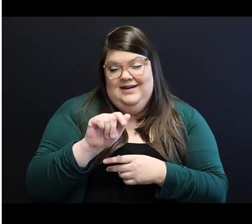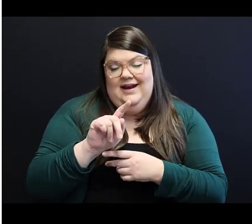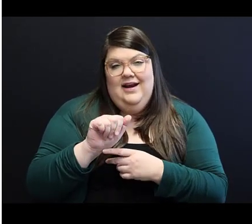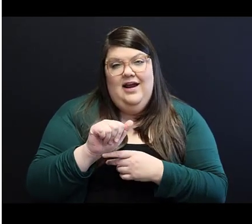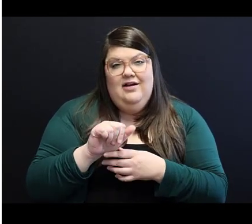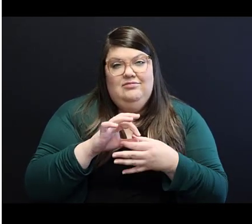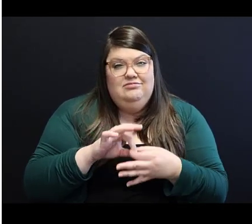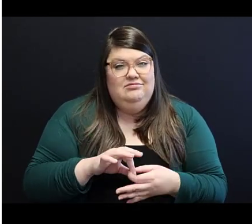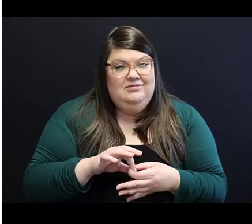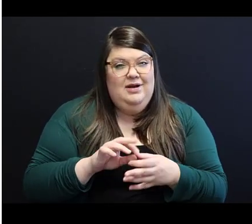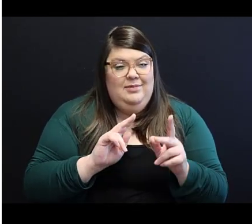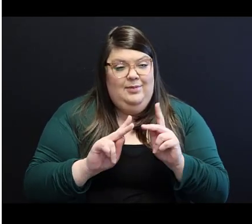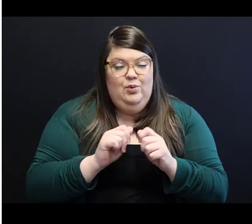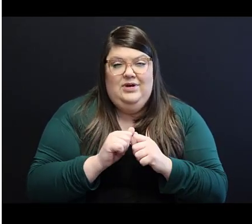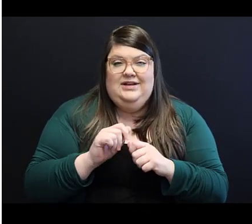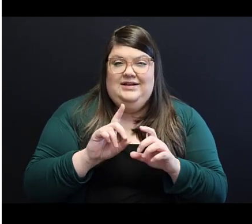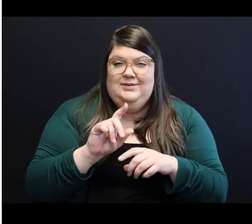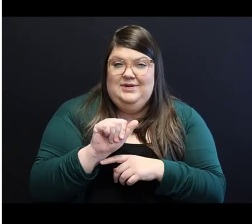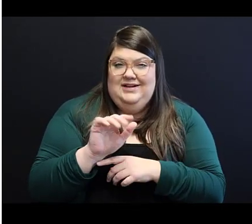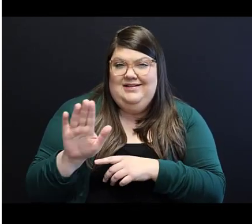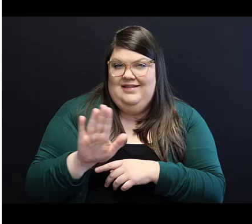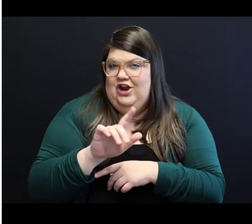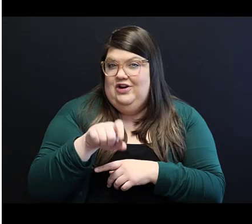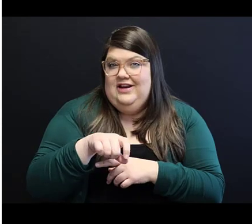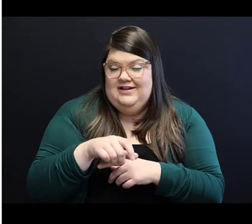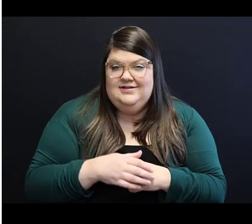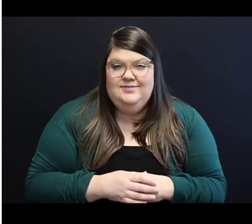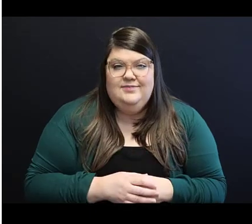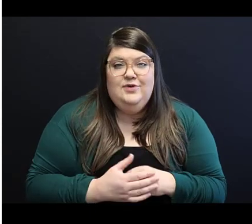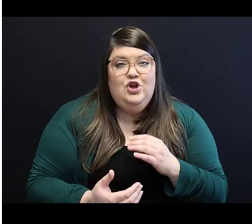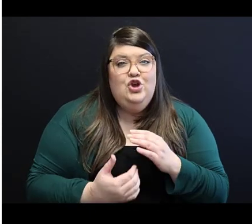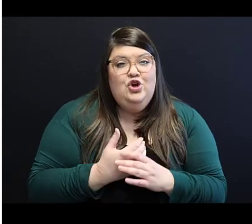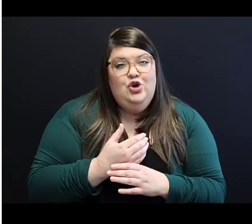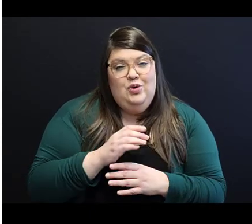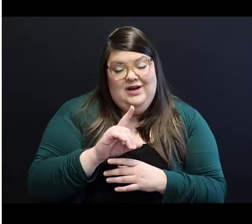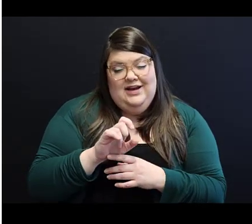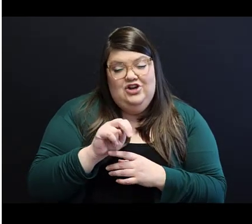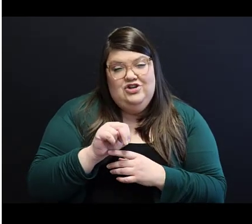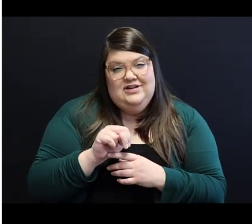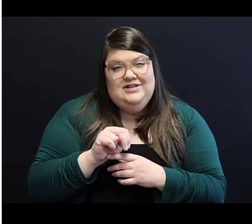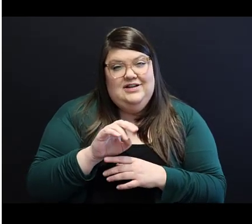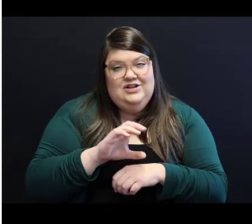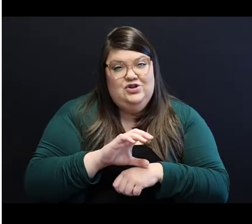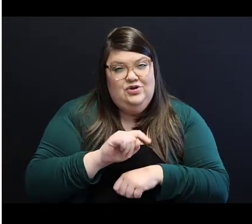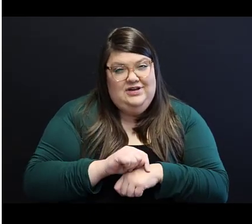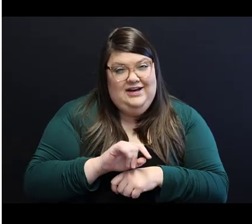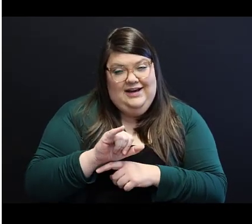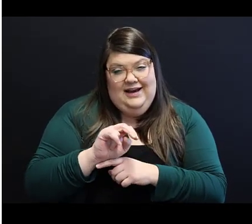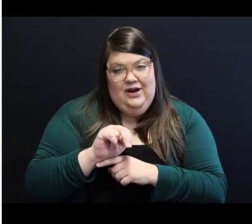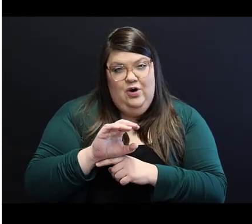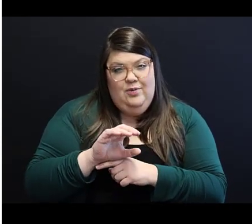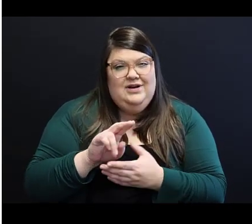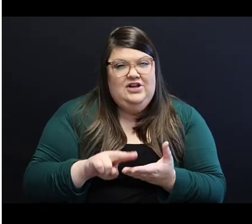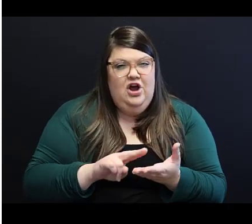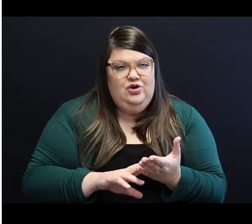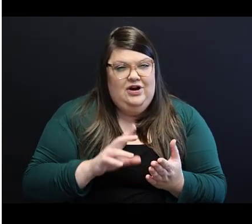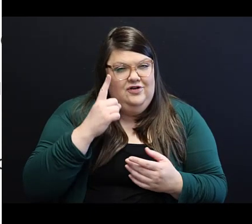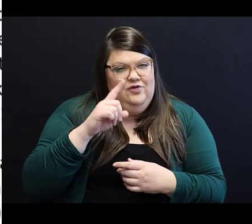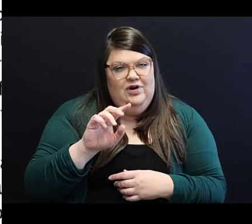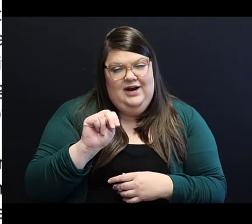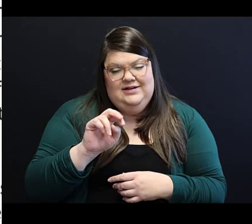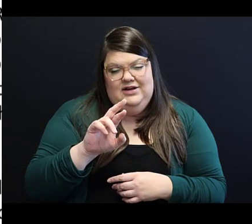with disabilities and their needs. New Additions Consulting Incorporated is the contractor for the